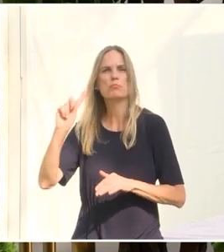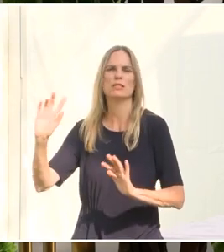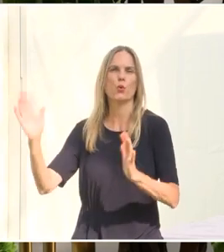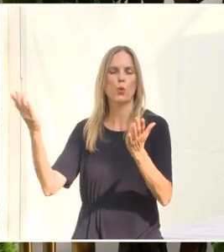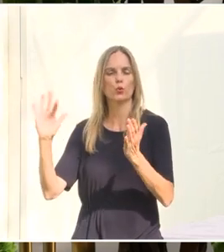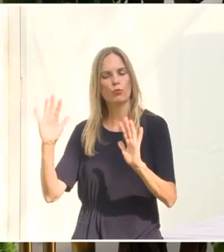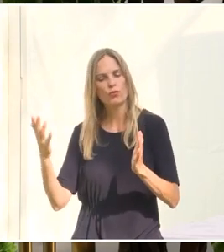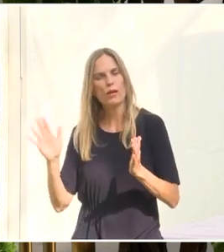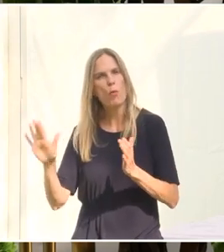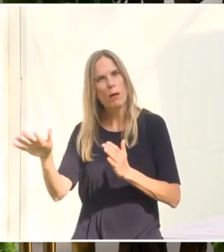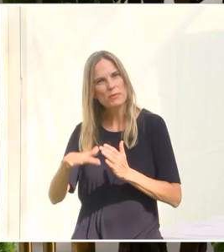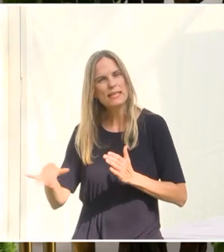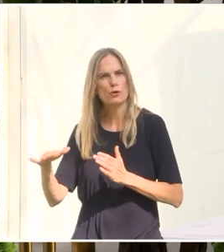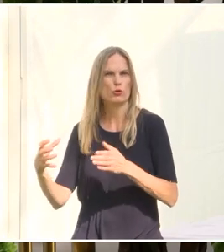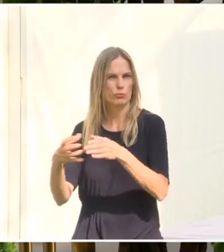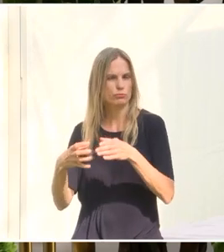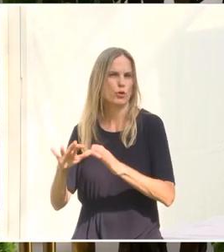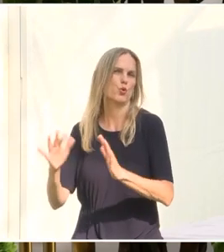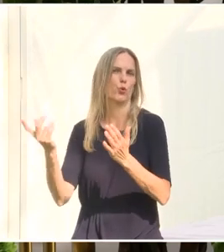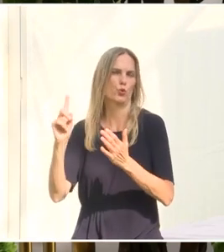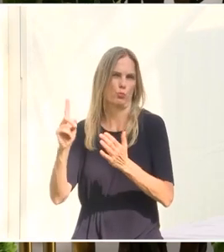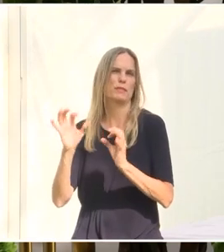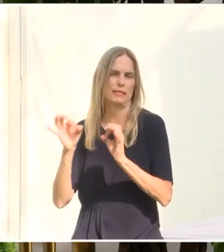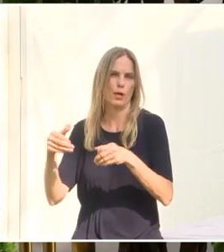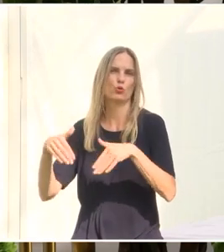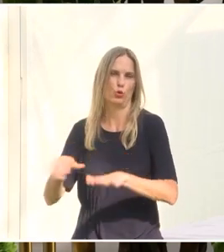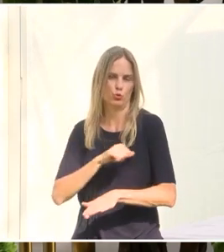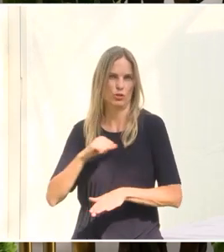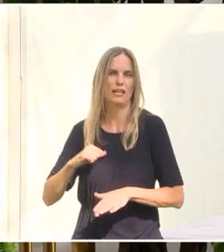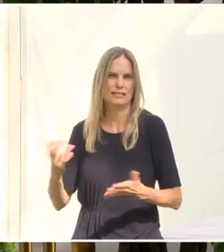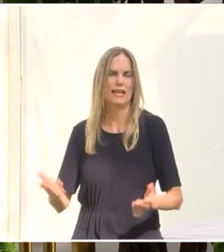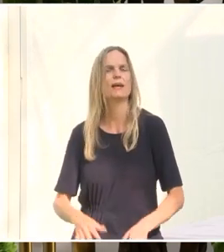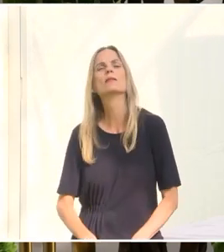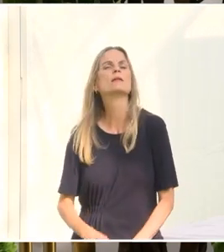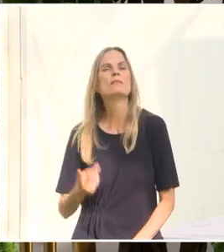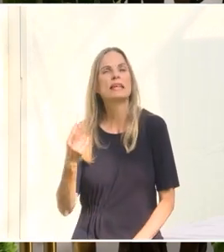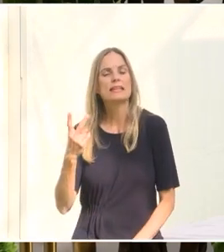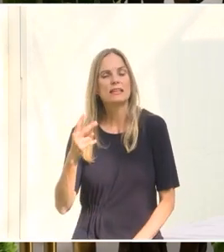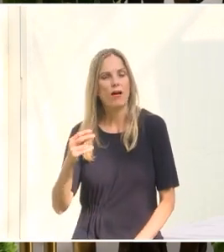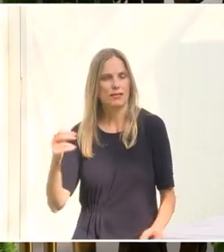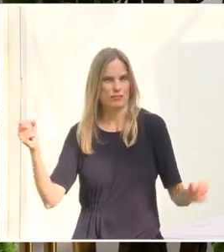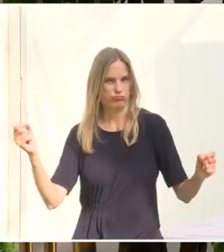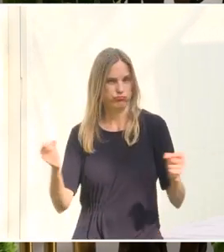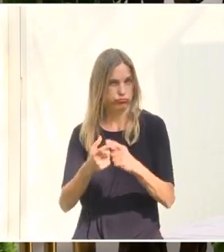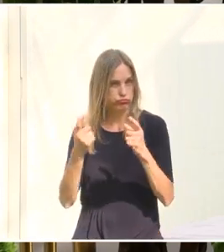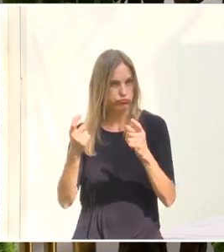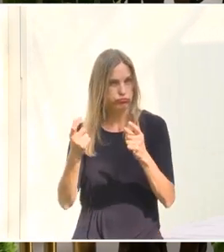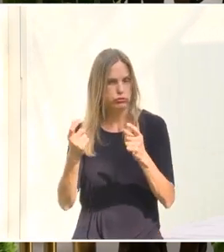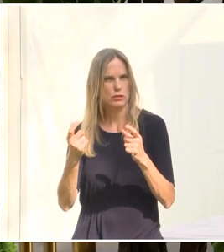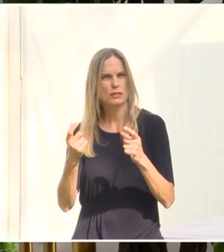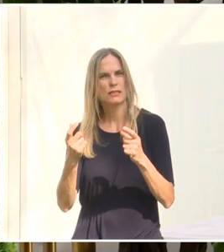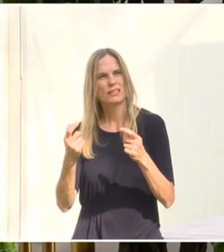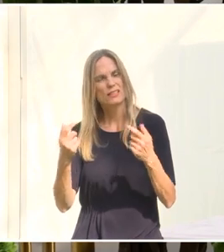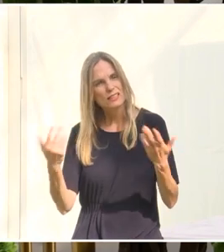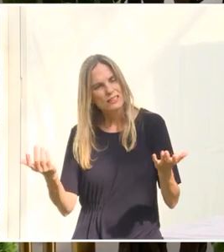community or region. And these kind of two rights get into the clash, and then certainly it's not